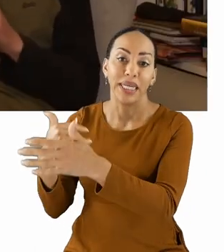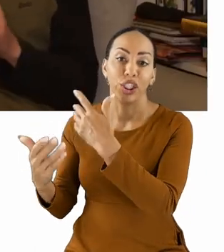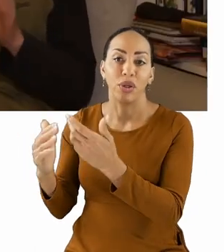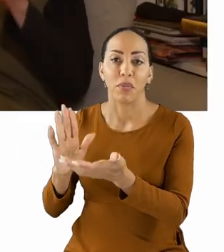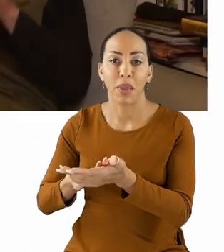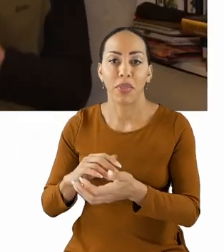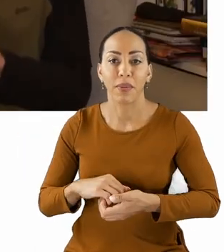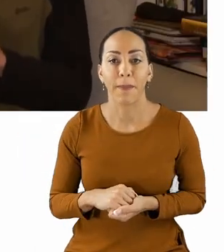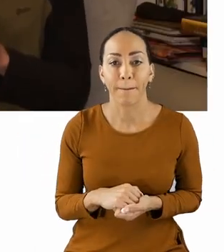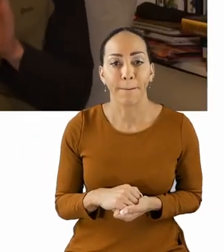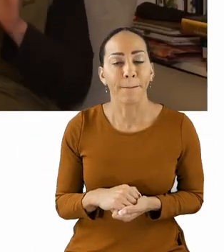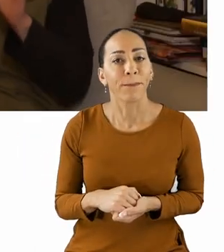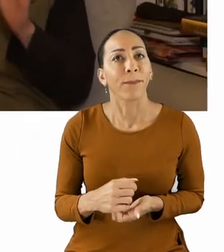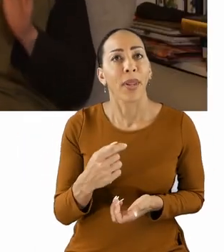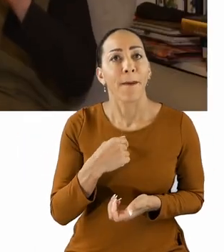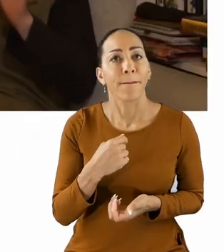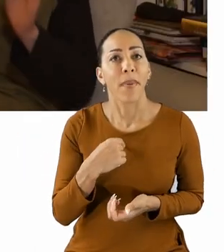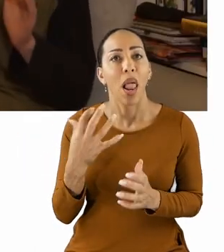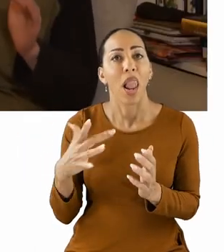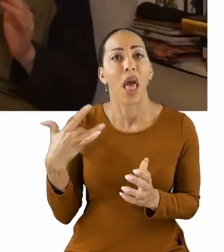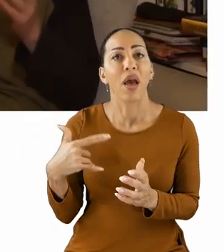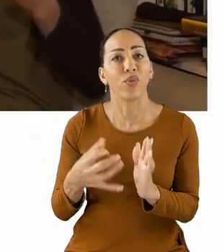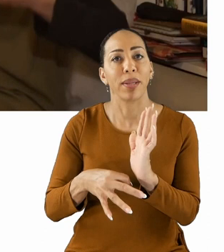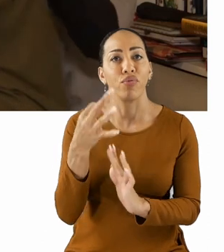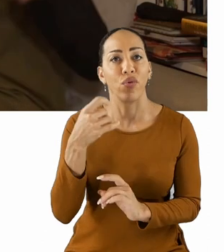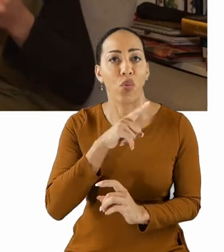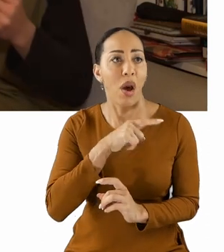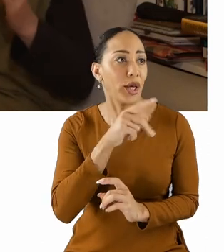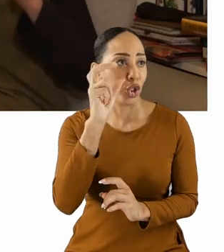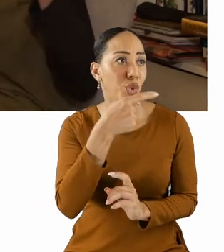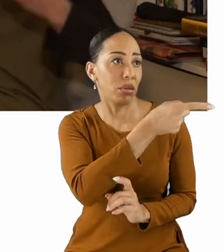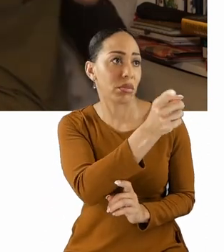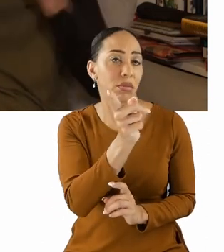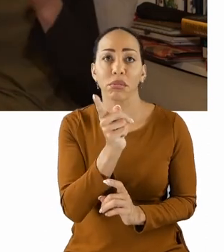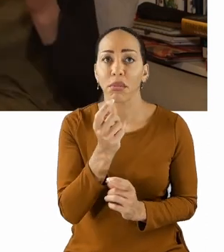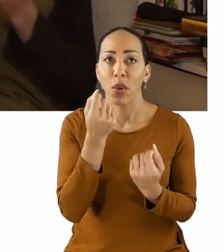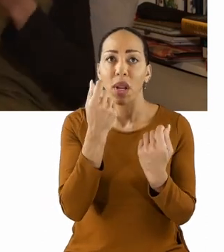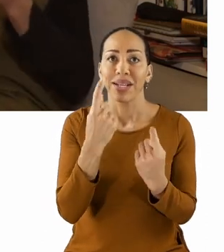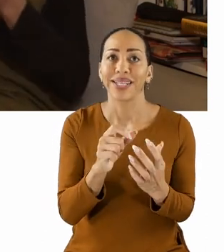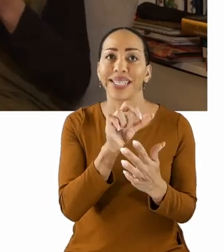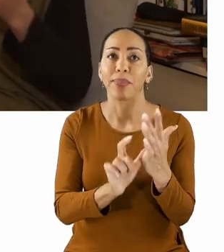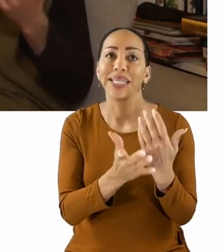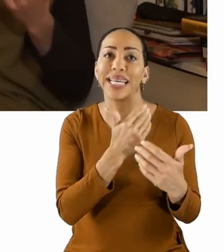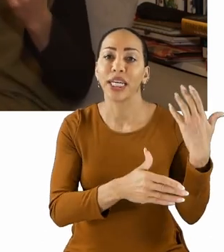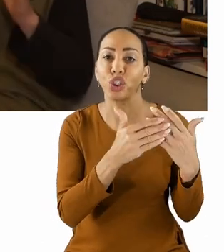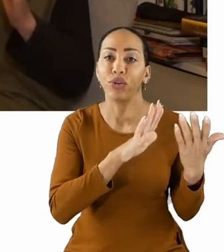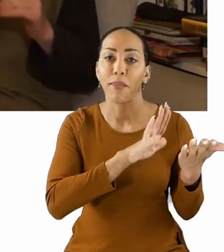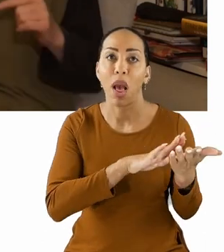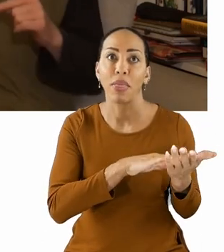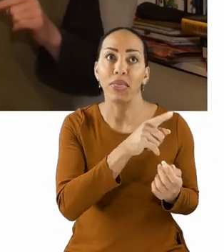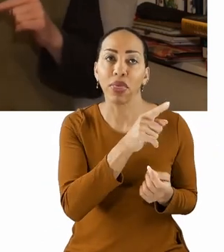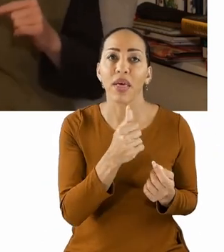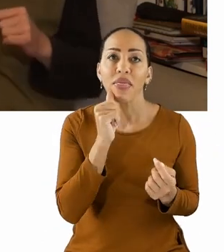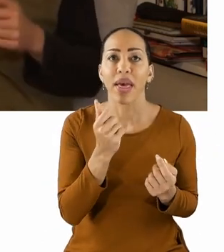like, my life in school would actually definitely improve because the other students would learn about Disability History Month. They'd